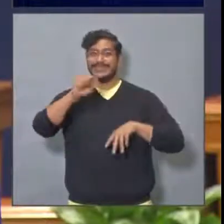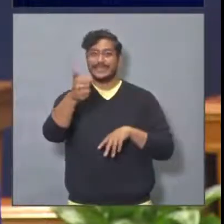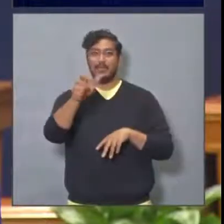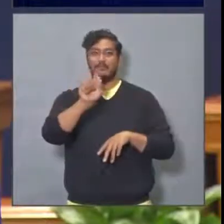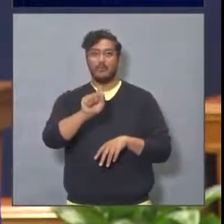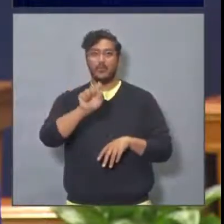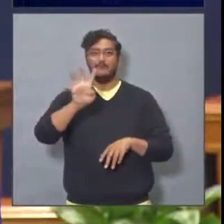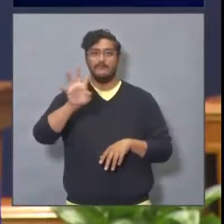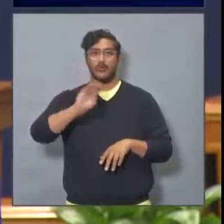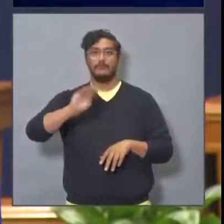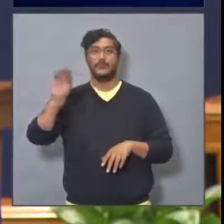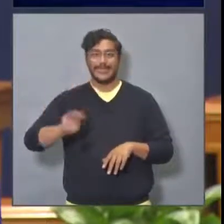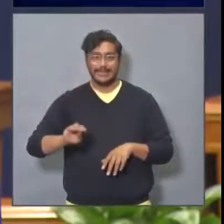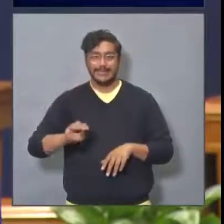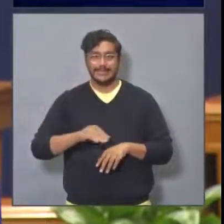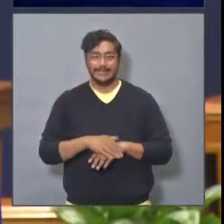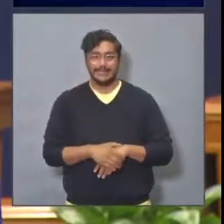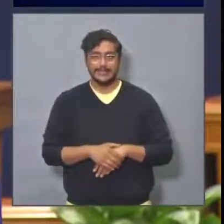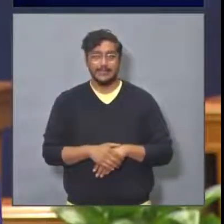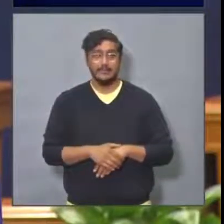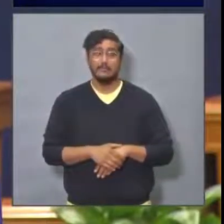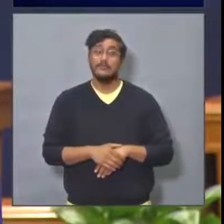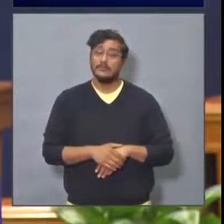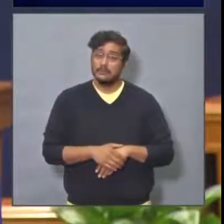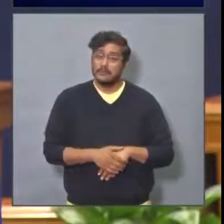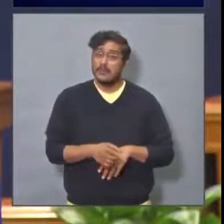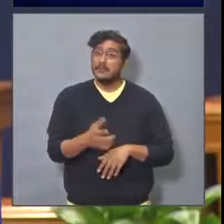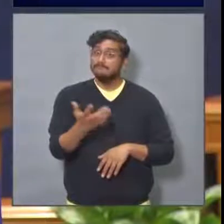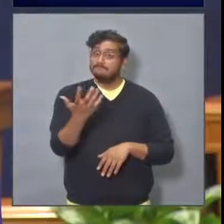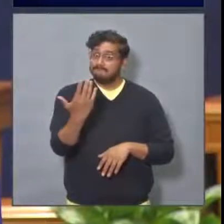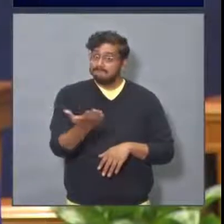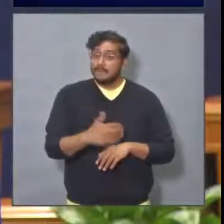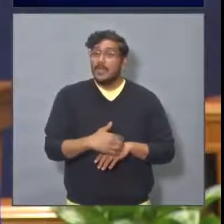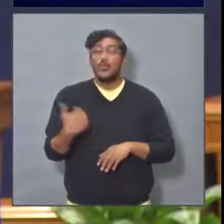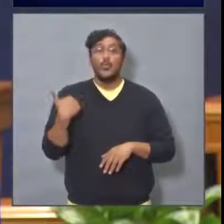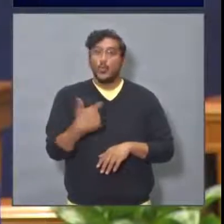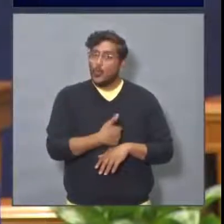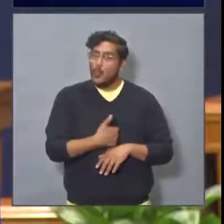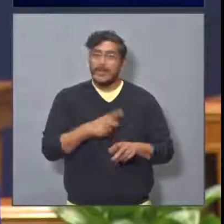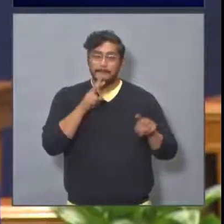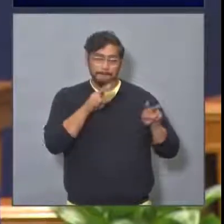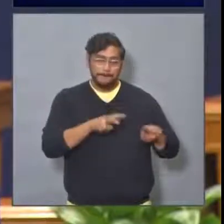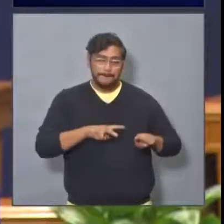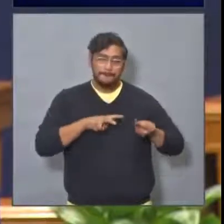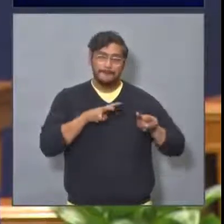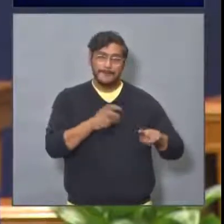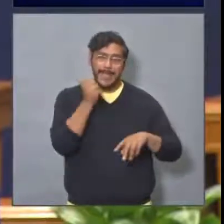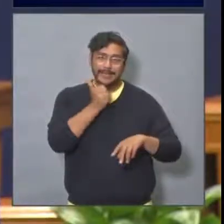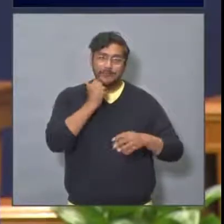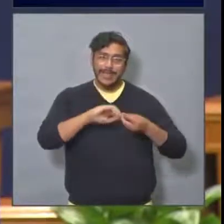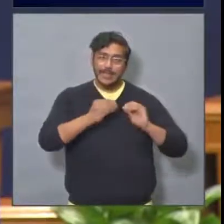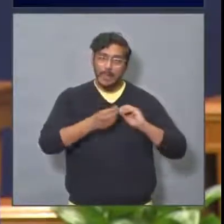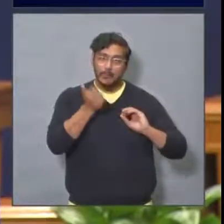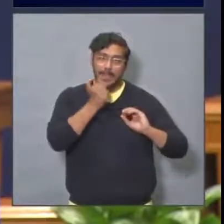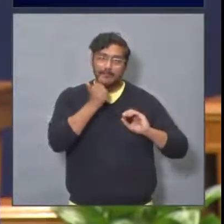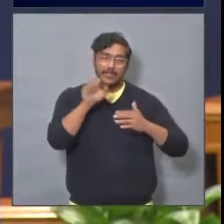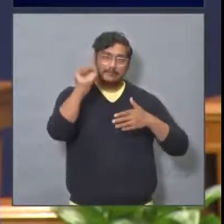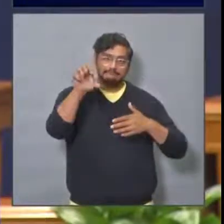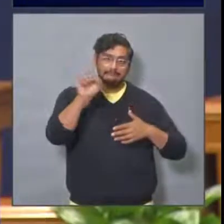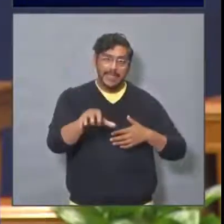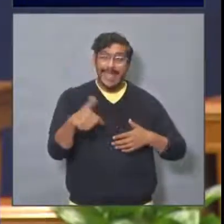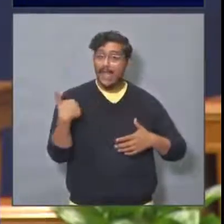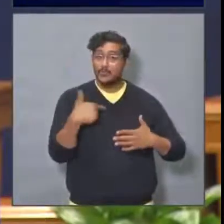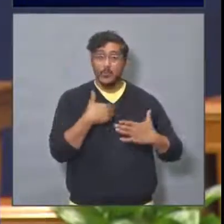10.4%. And as you all know, we do watch the daily metrics very carefully, and we share them with you either here